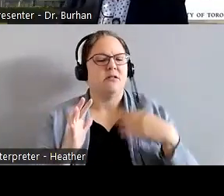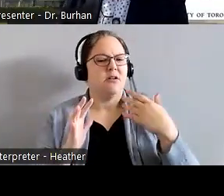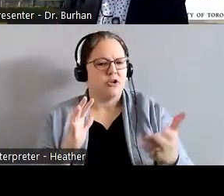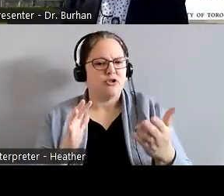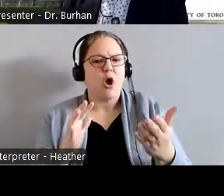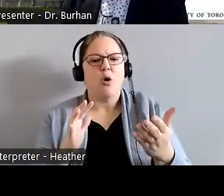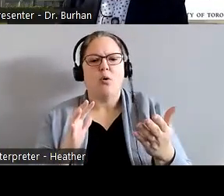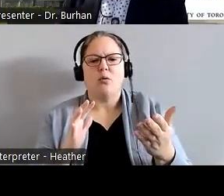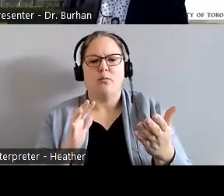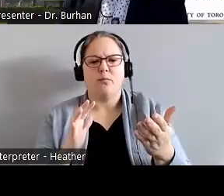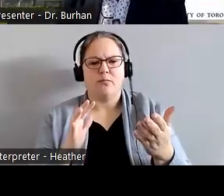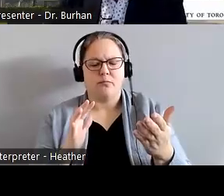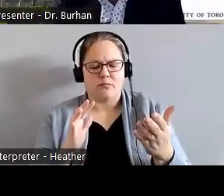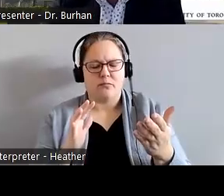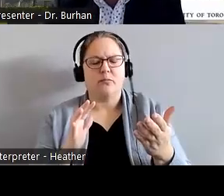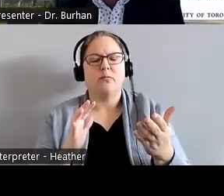somebody with